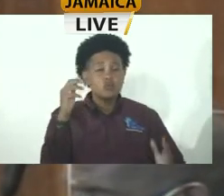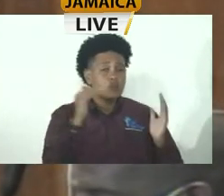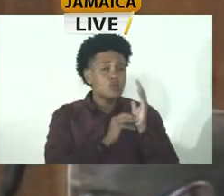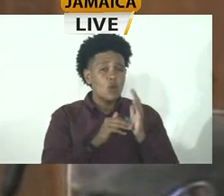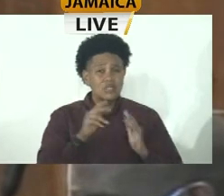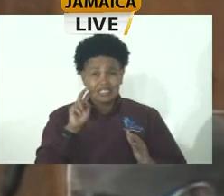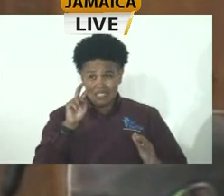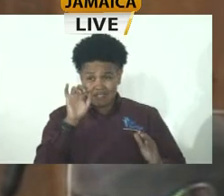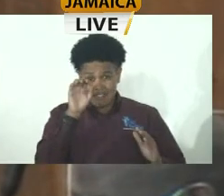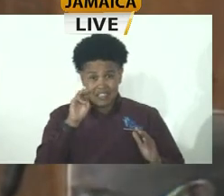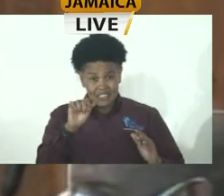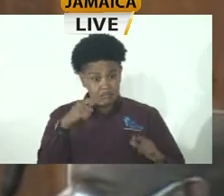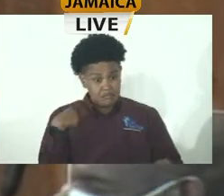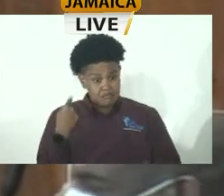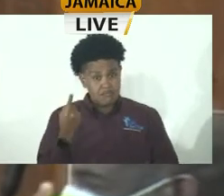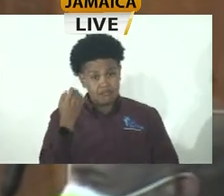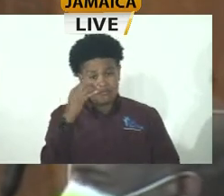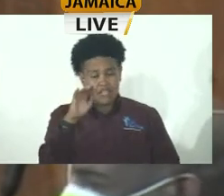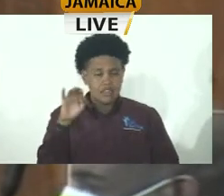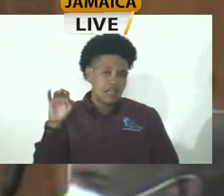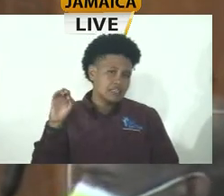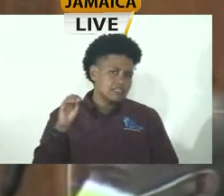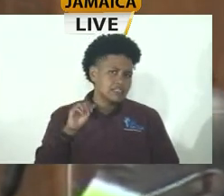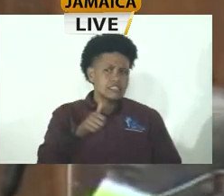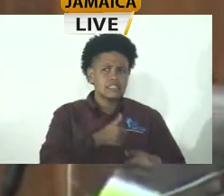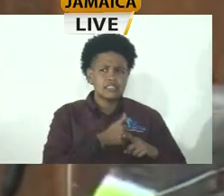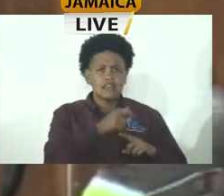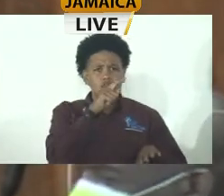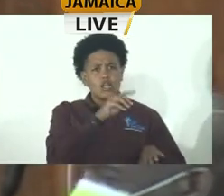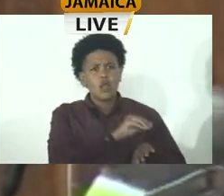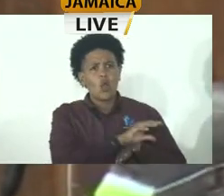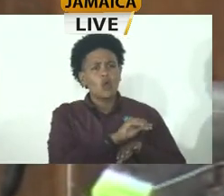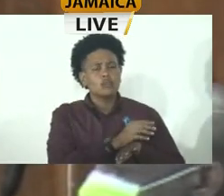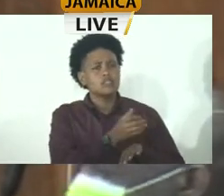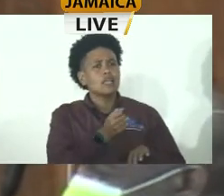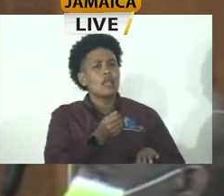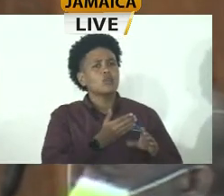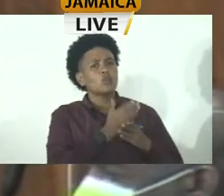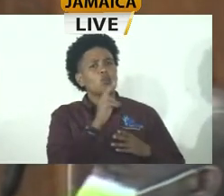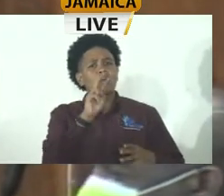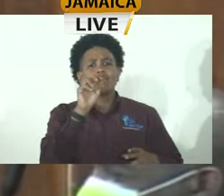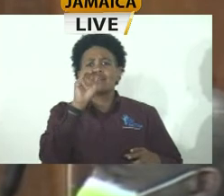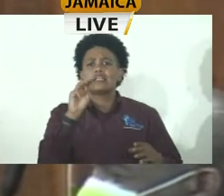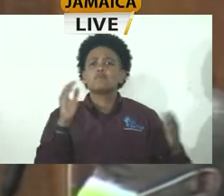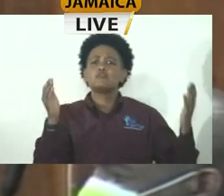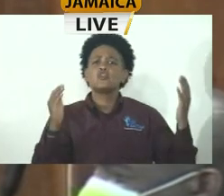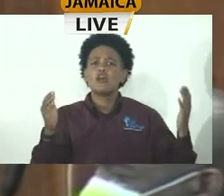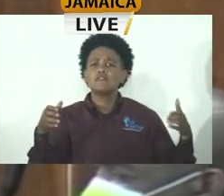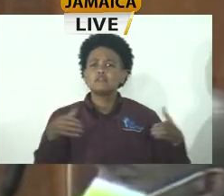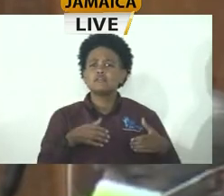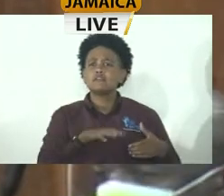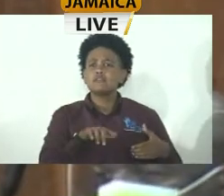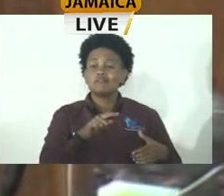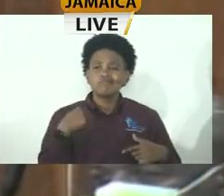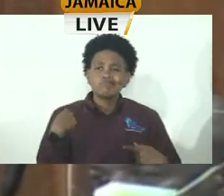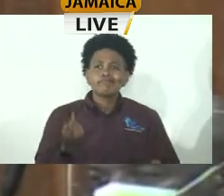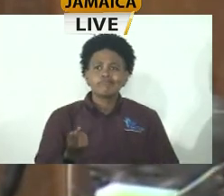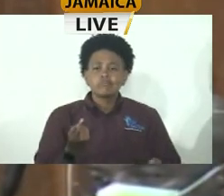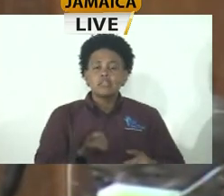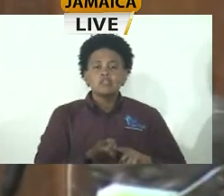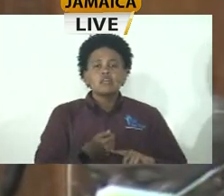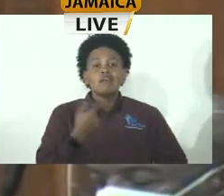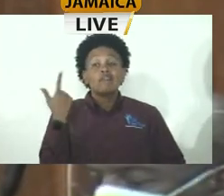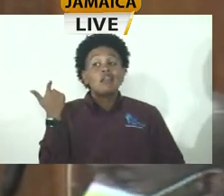victims since 1998 have been counseled by the victim services division and last year madam